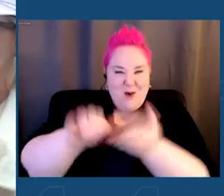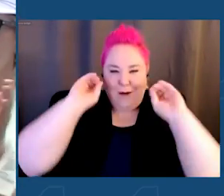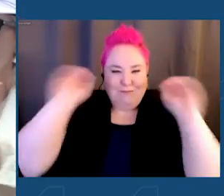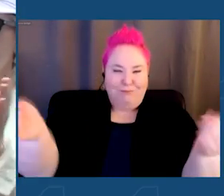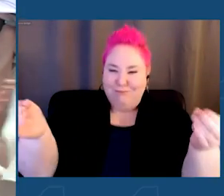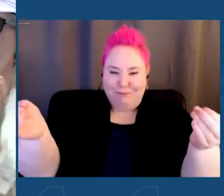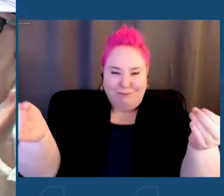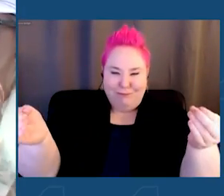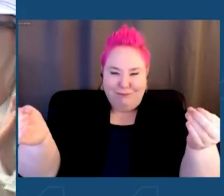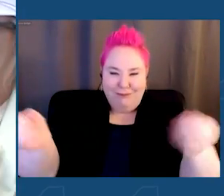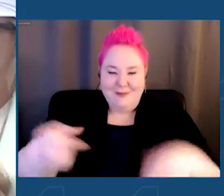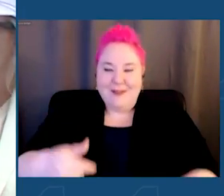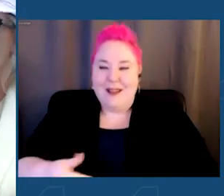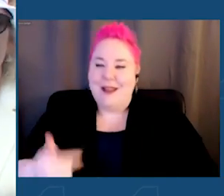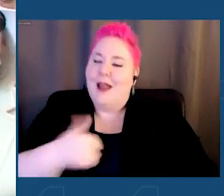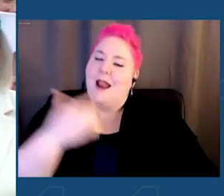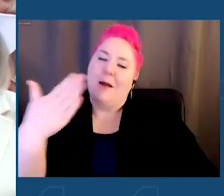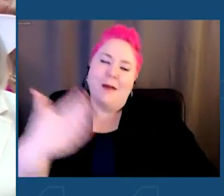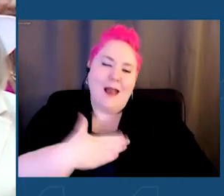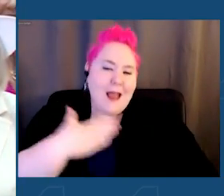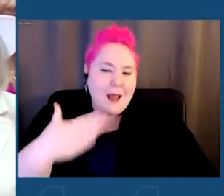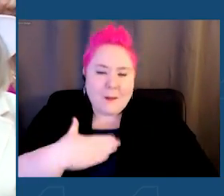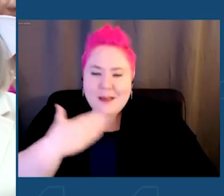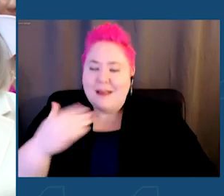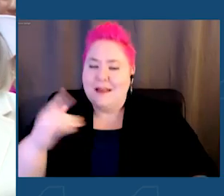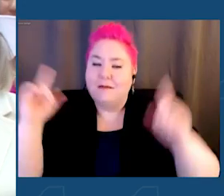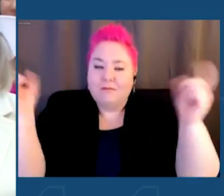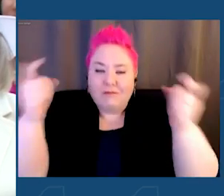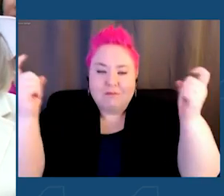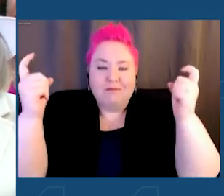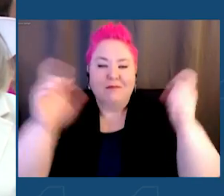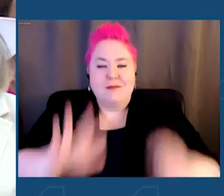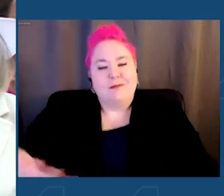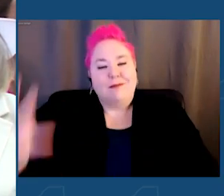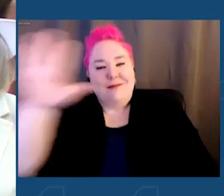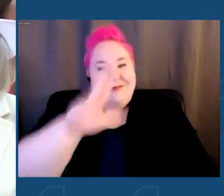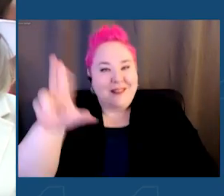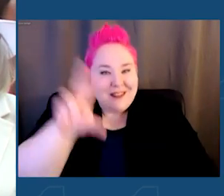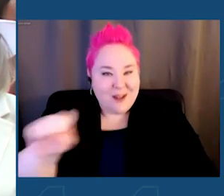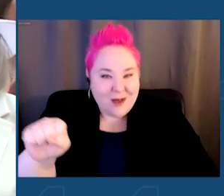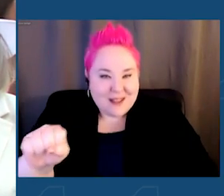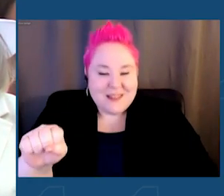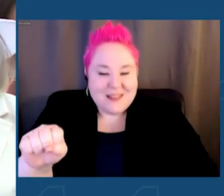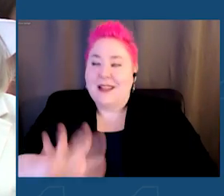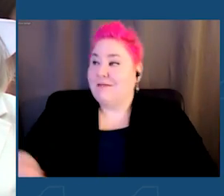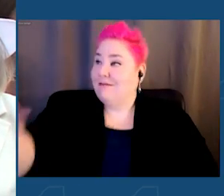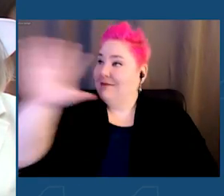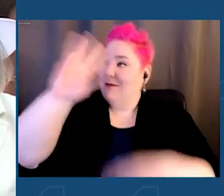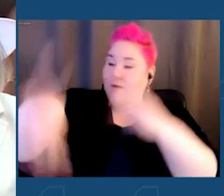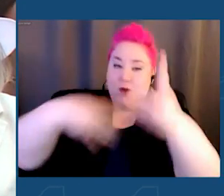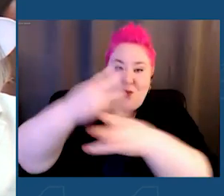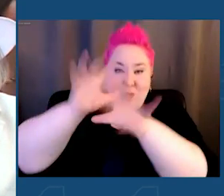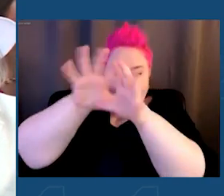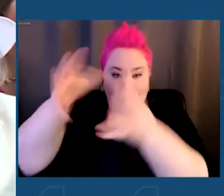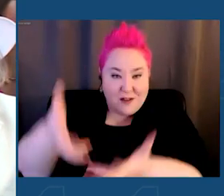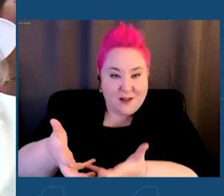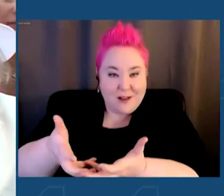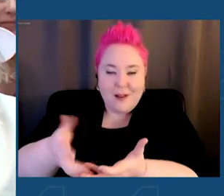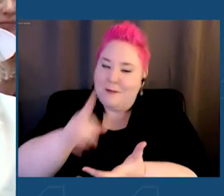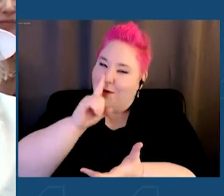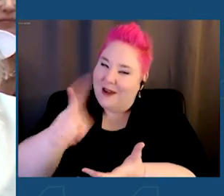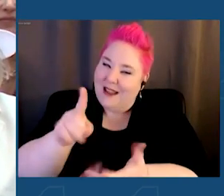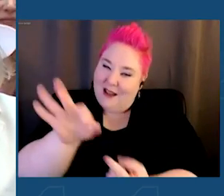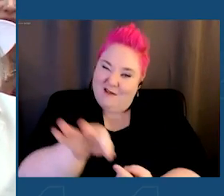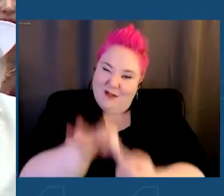And I'm happy that there's celebrations all over this country and all over the world, but no other place can